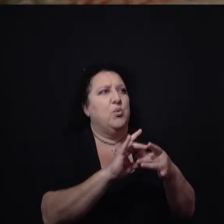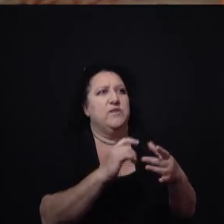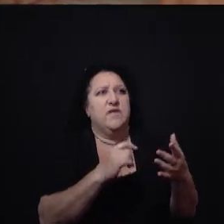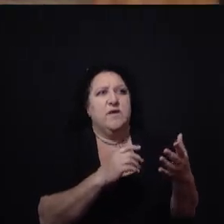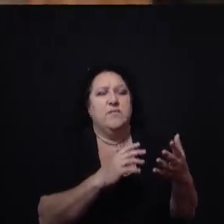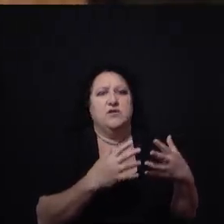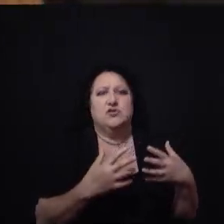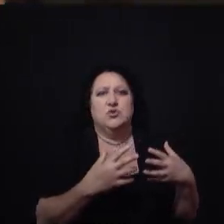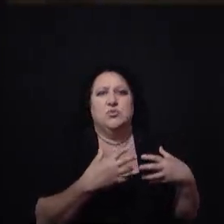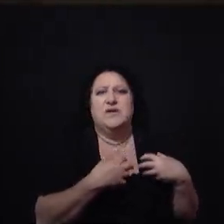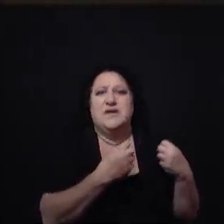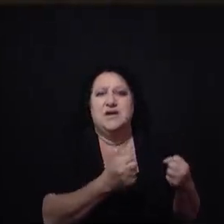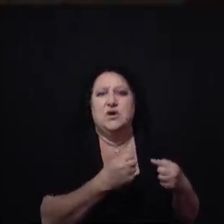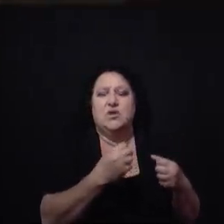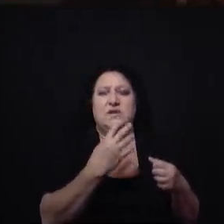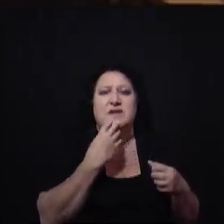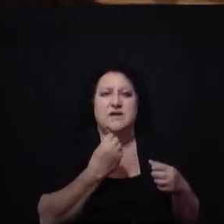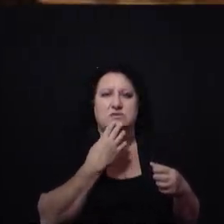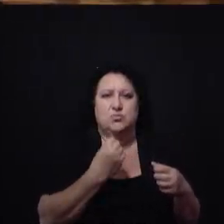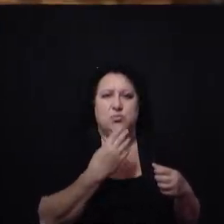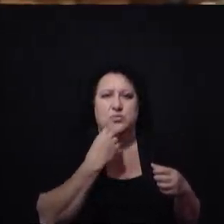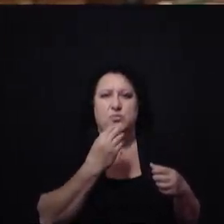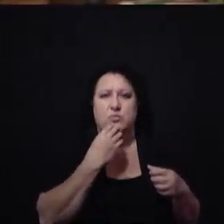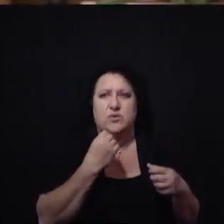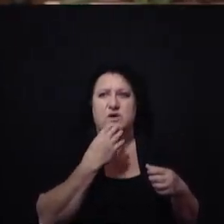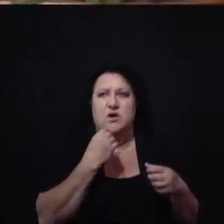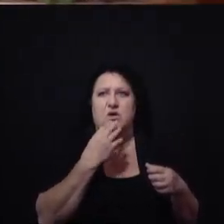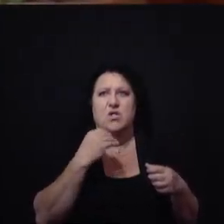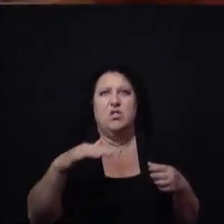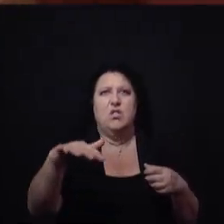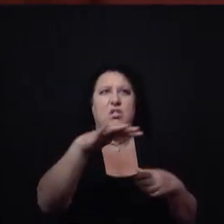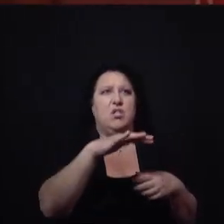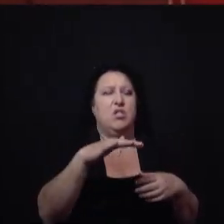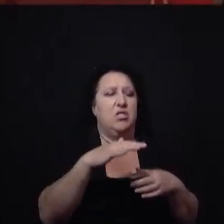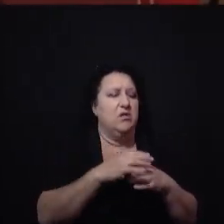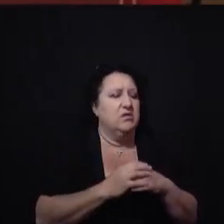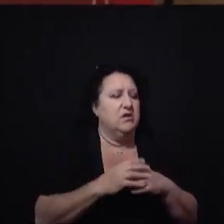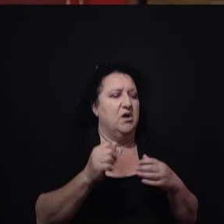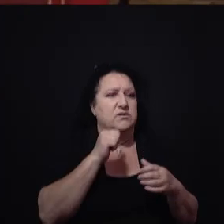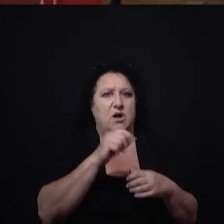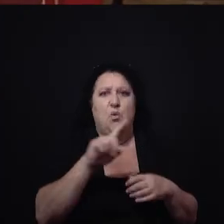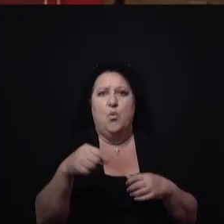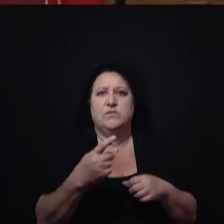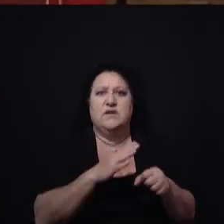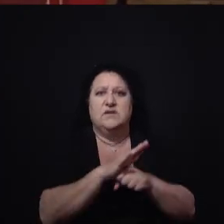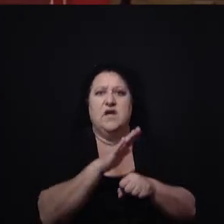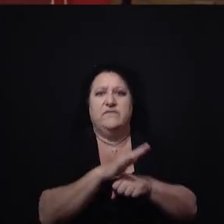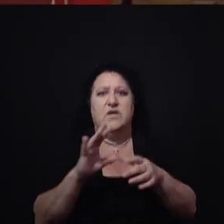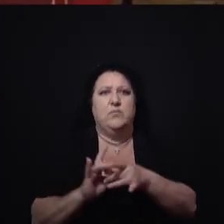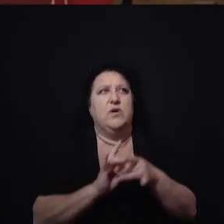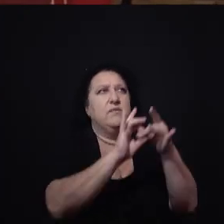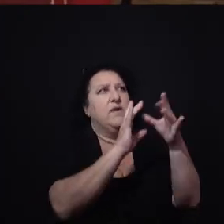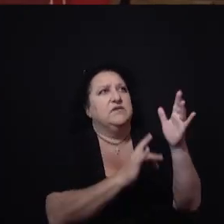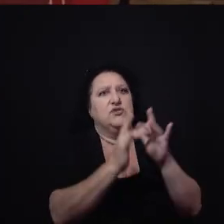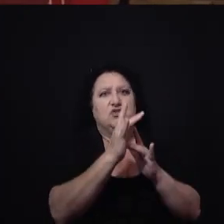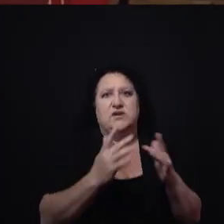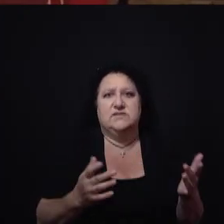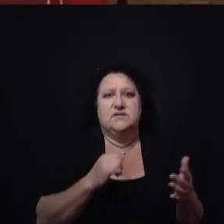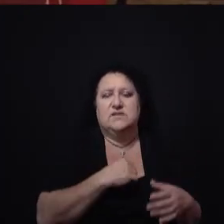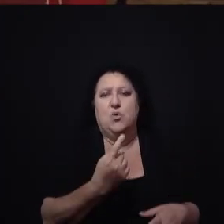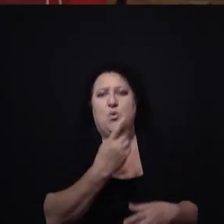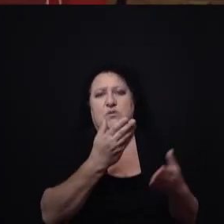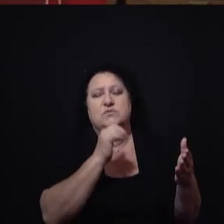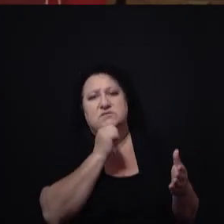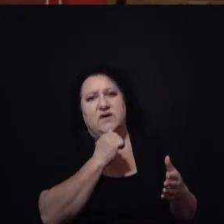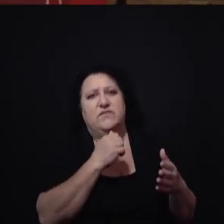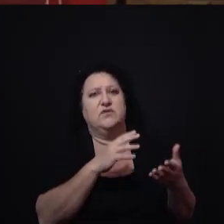bring Israel back to myself through you, God says, to the one who is the suffering servant, the one who is Jesus. He says, that's not enough. He goes